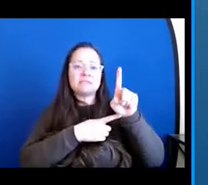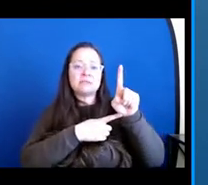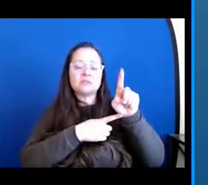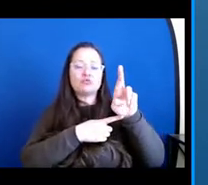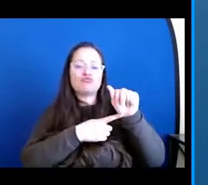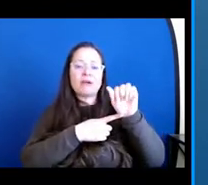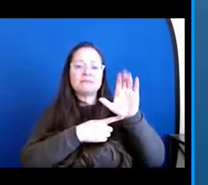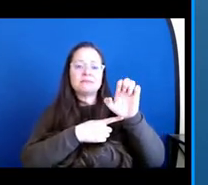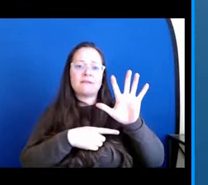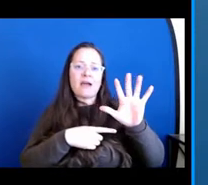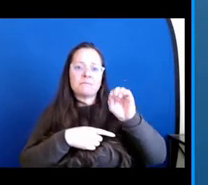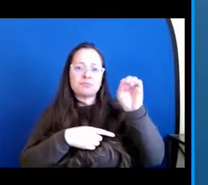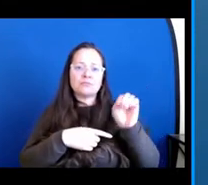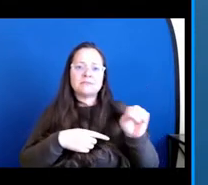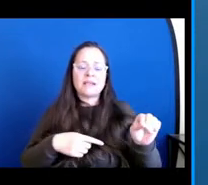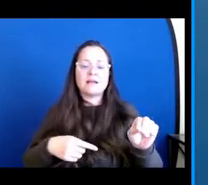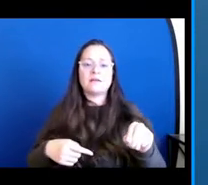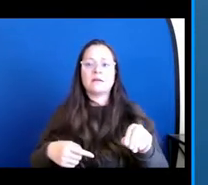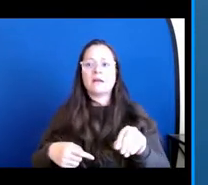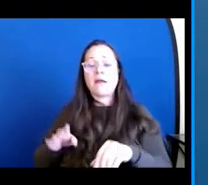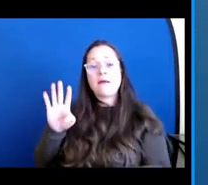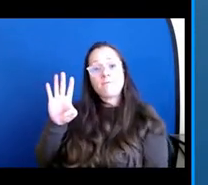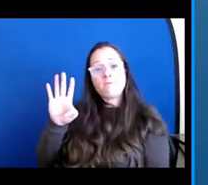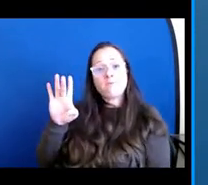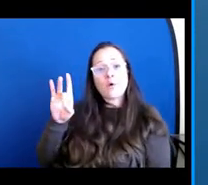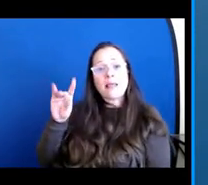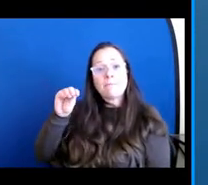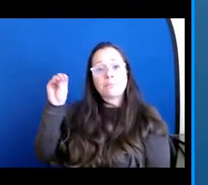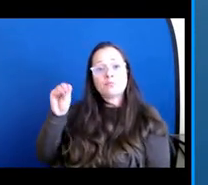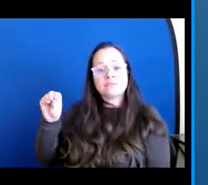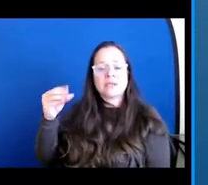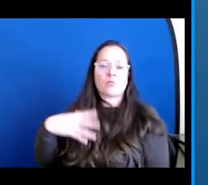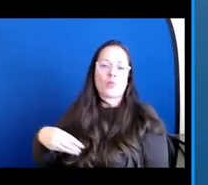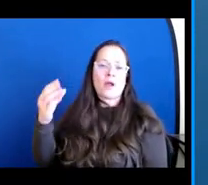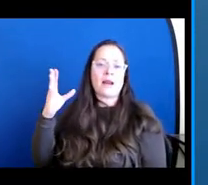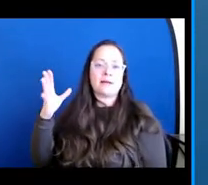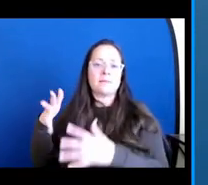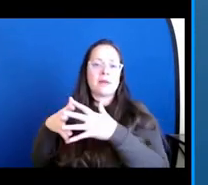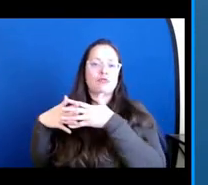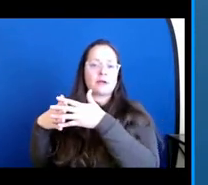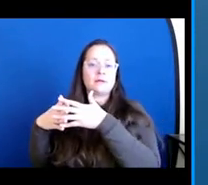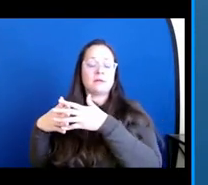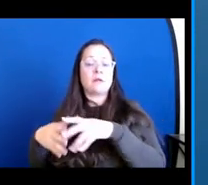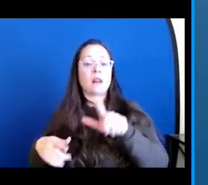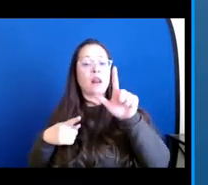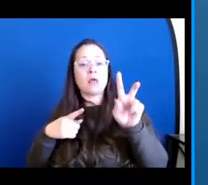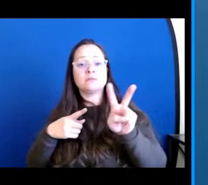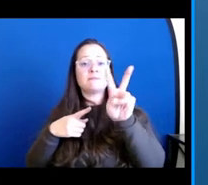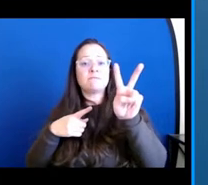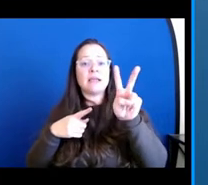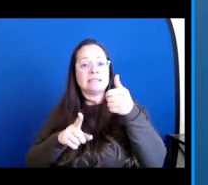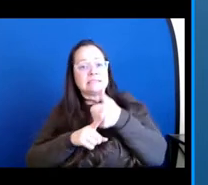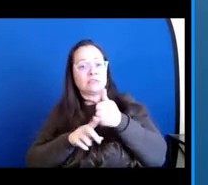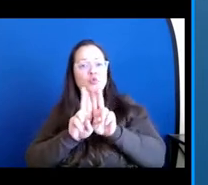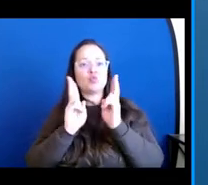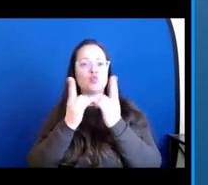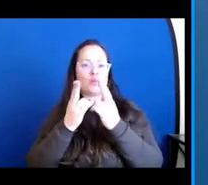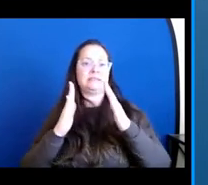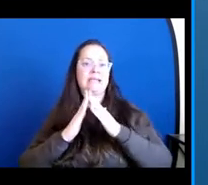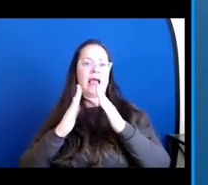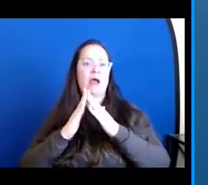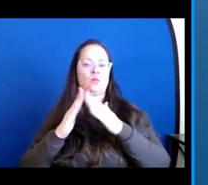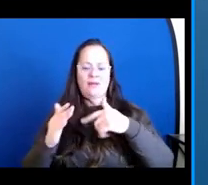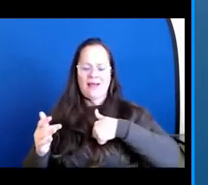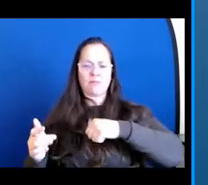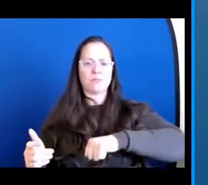and 48 white Americans Las Vegas is a union town and I'm a